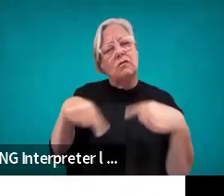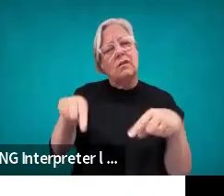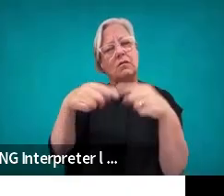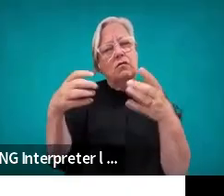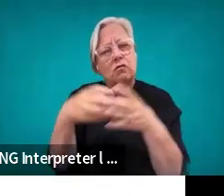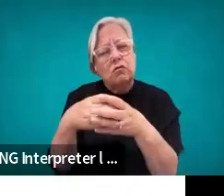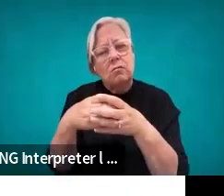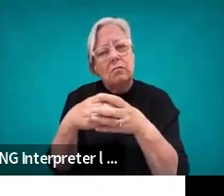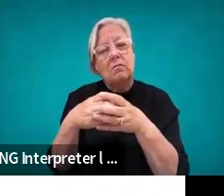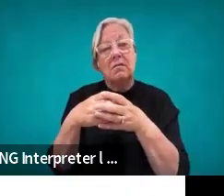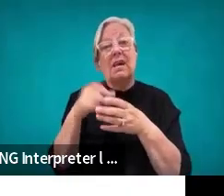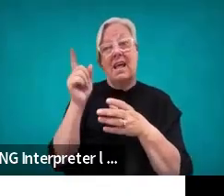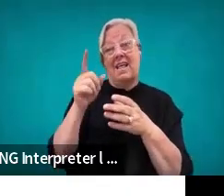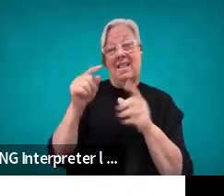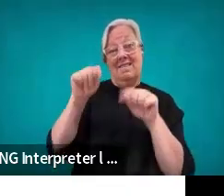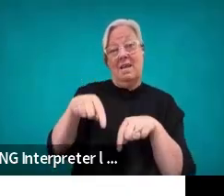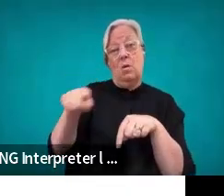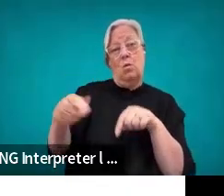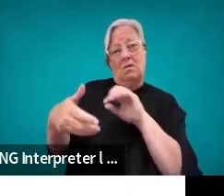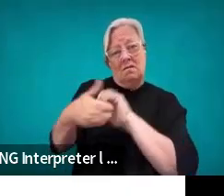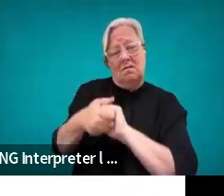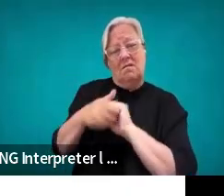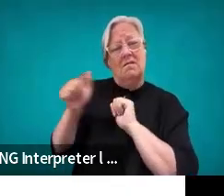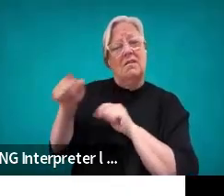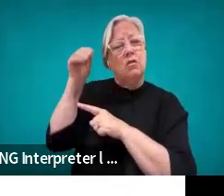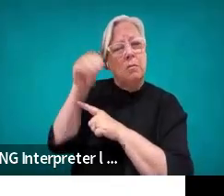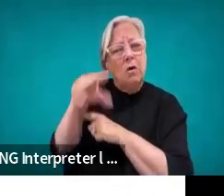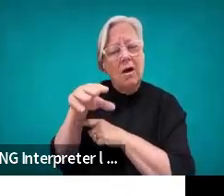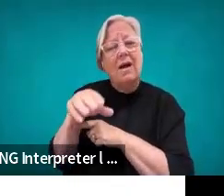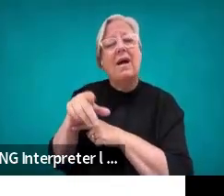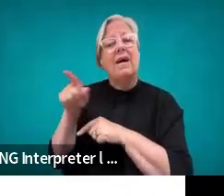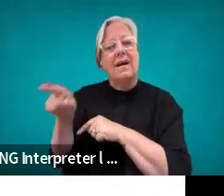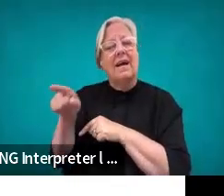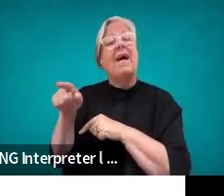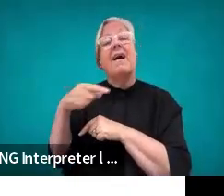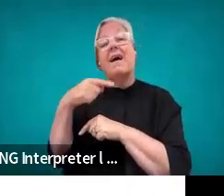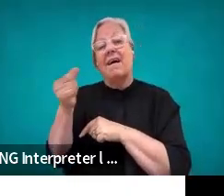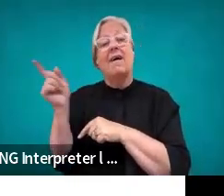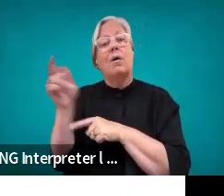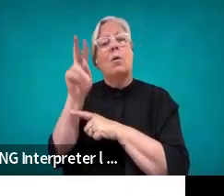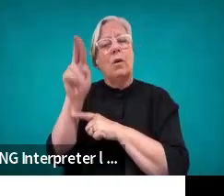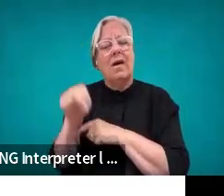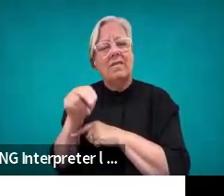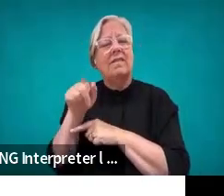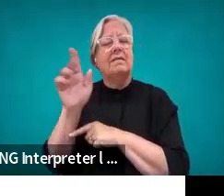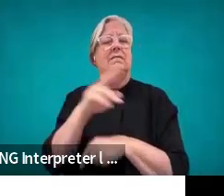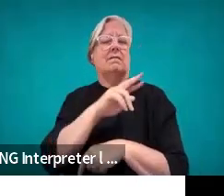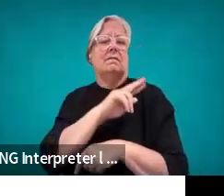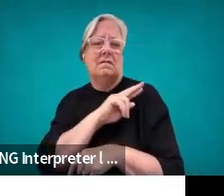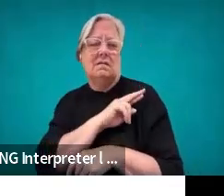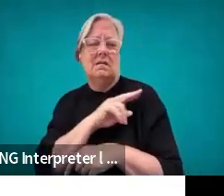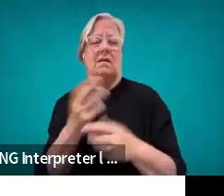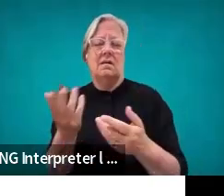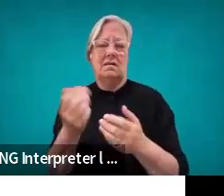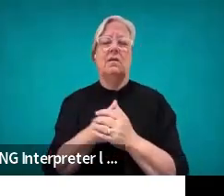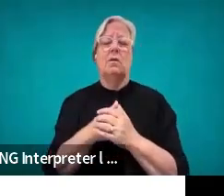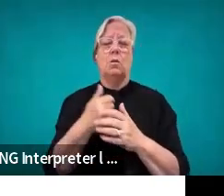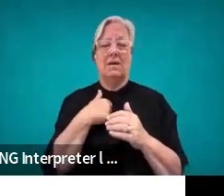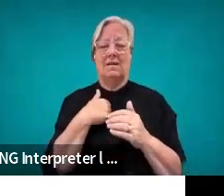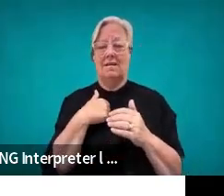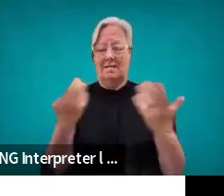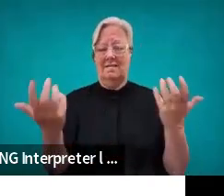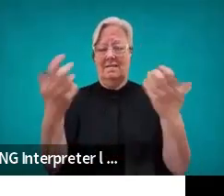Spotlight right now, so that they can hold their UN country teams accountable as well. And right now what we're doing is we are aligning the